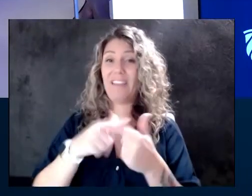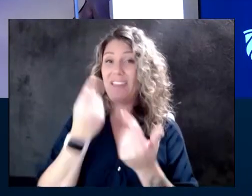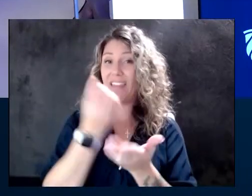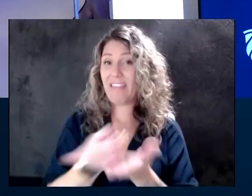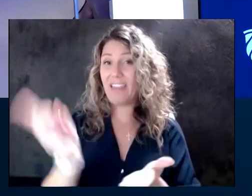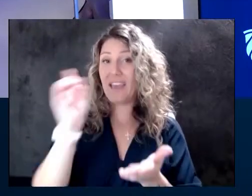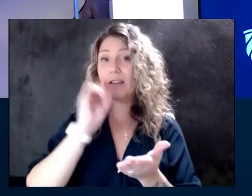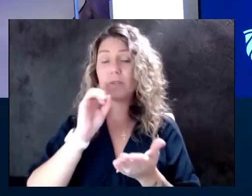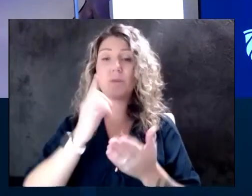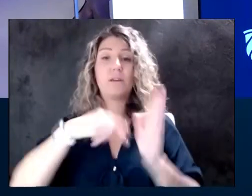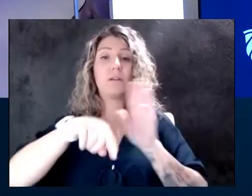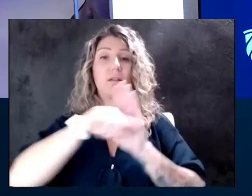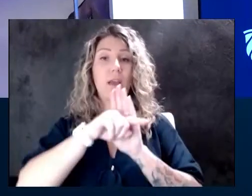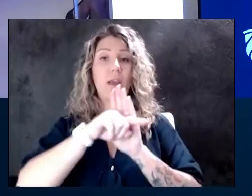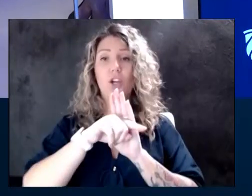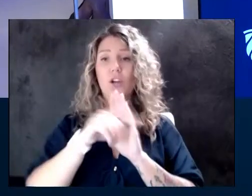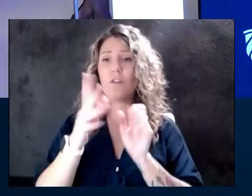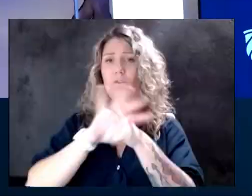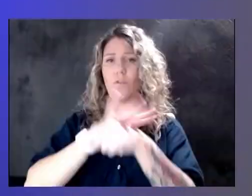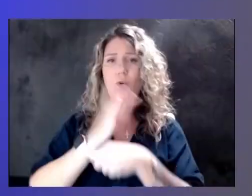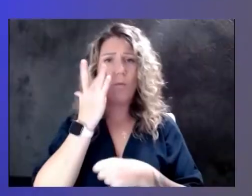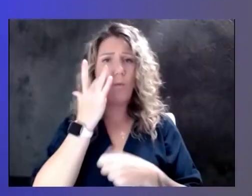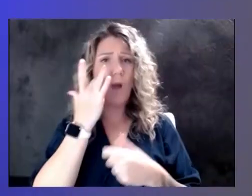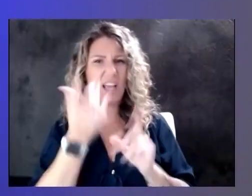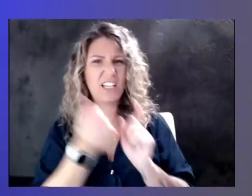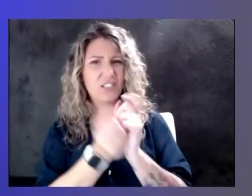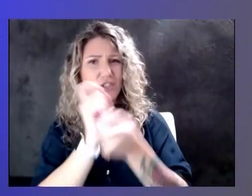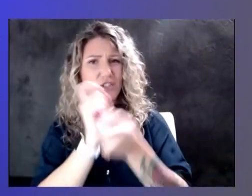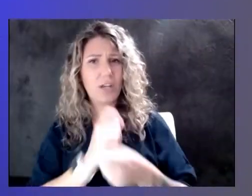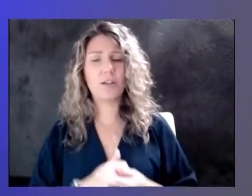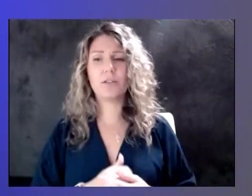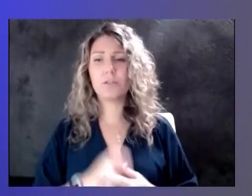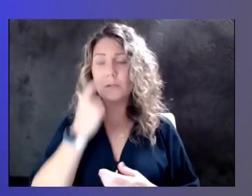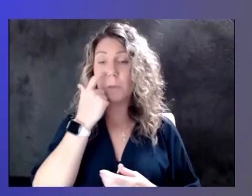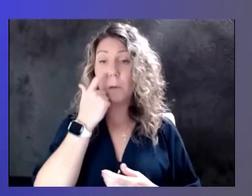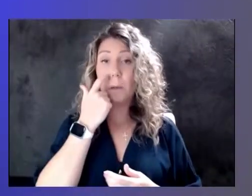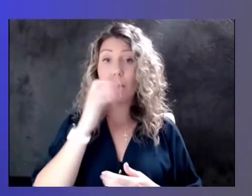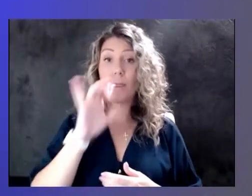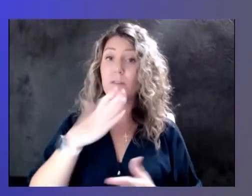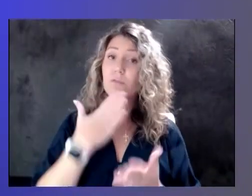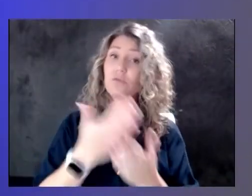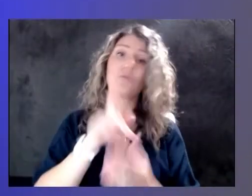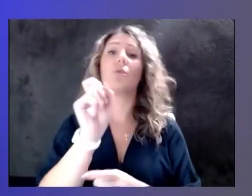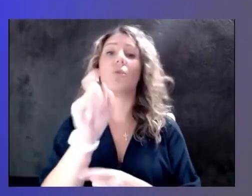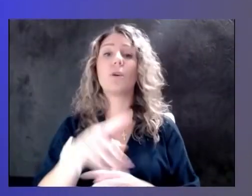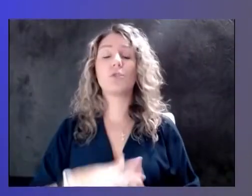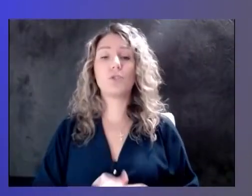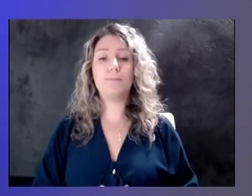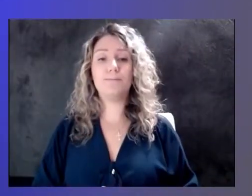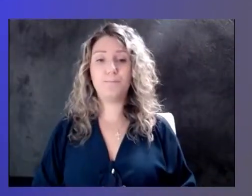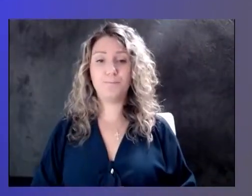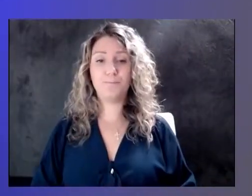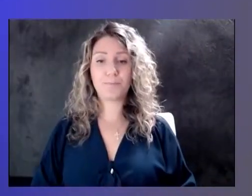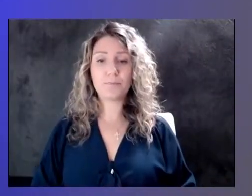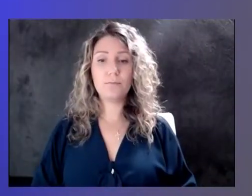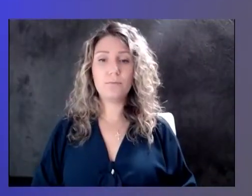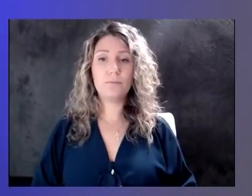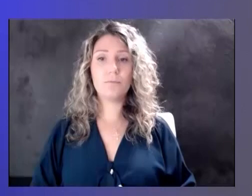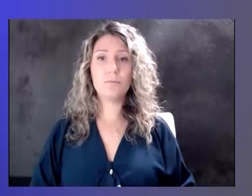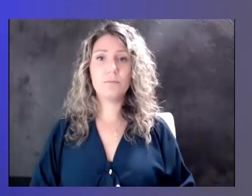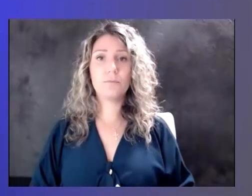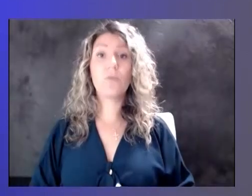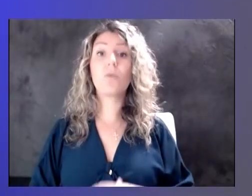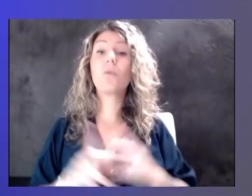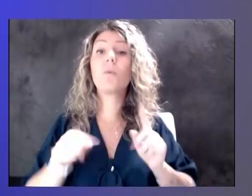COVID. Why the change? That's a good question. So I think that when we expect to